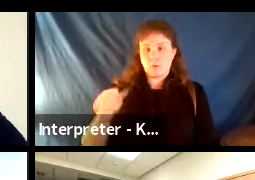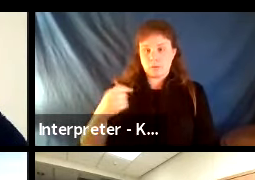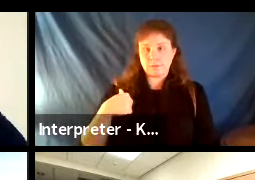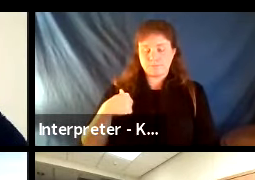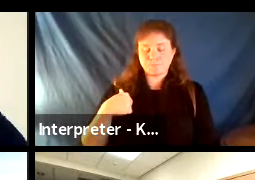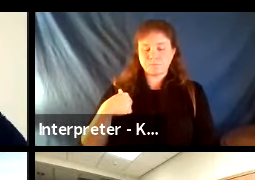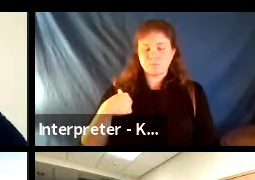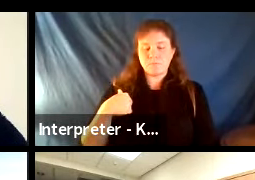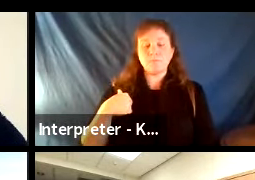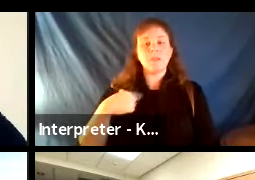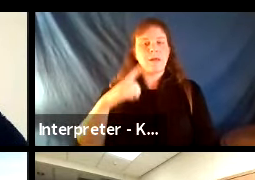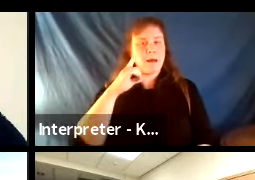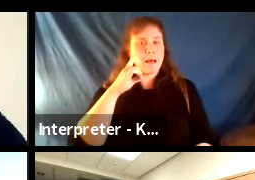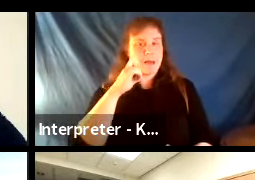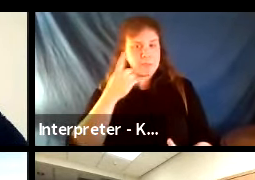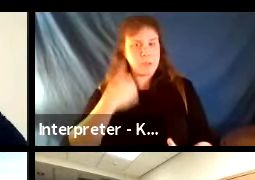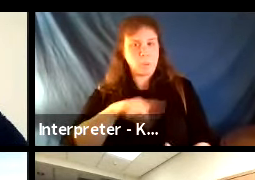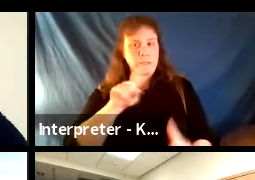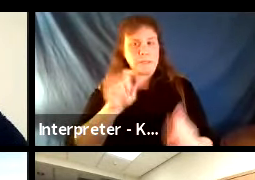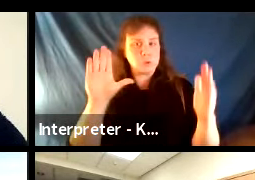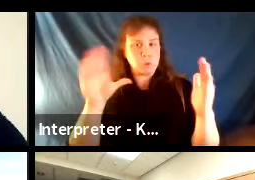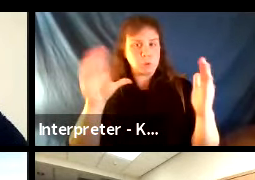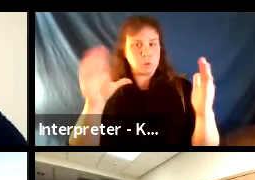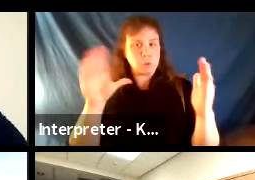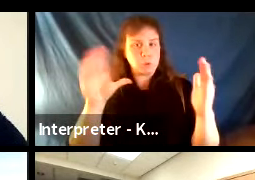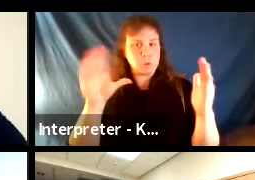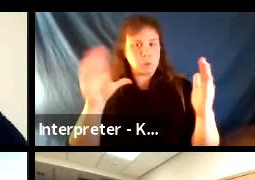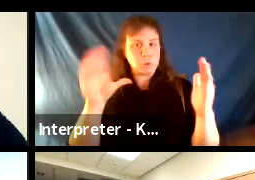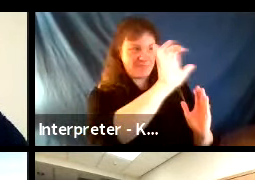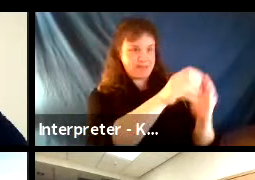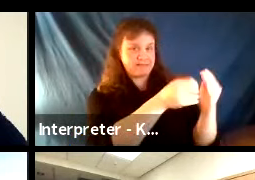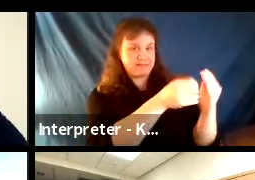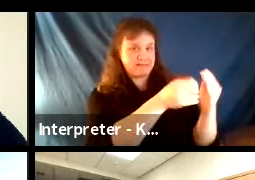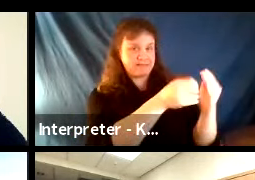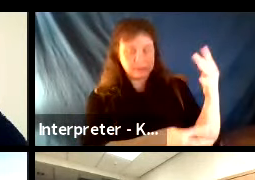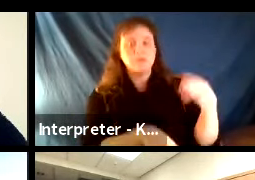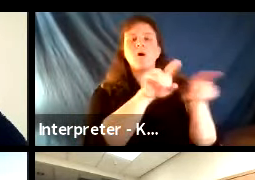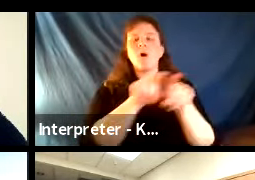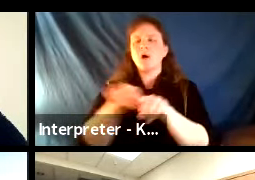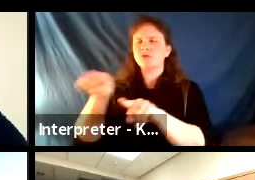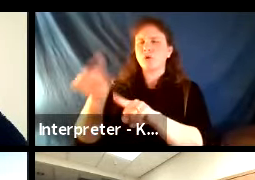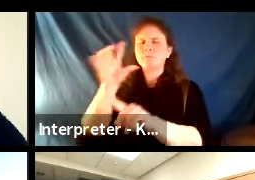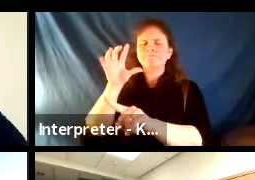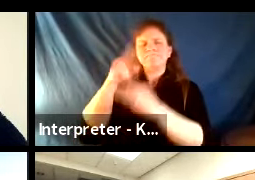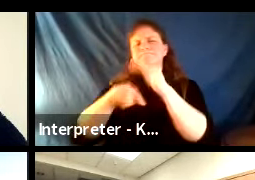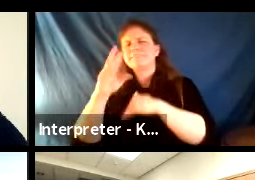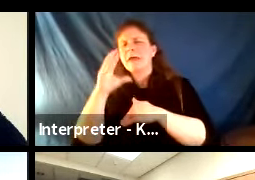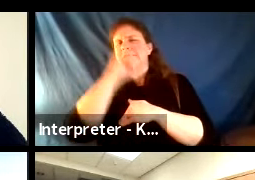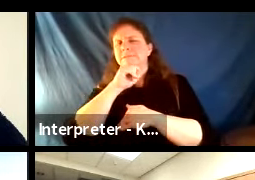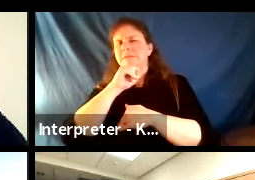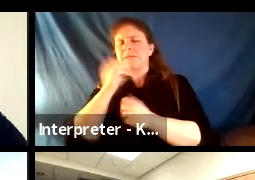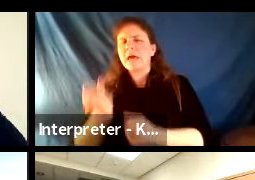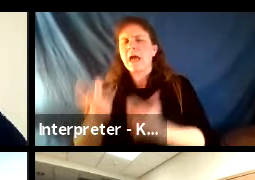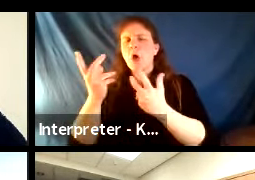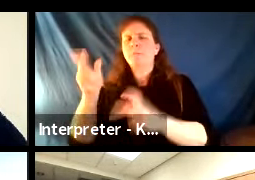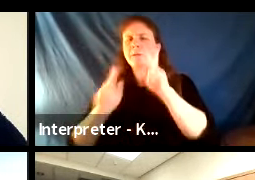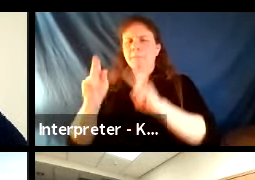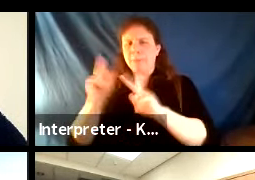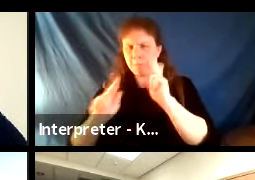comparison between that list and the estimated number of individuals that have